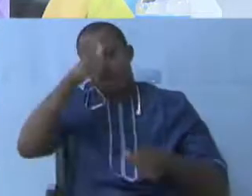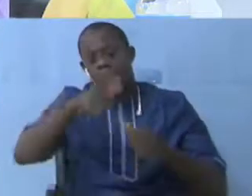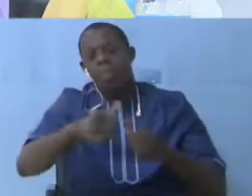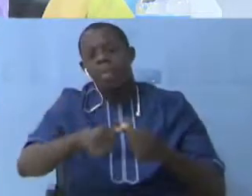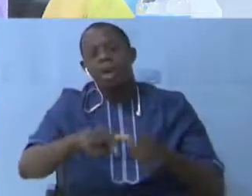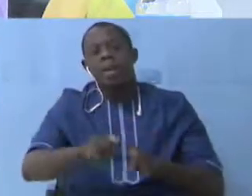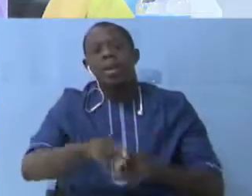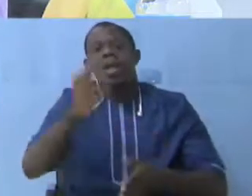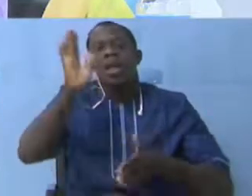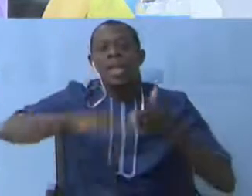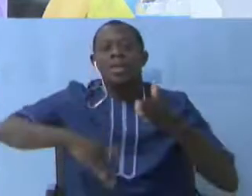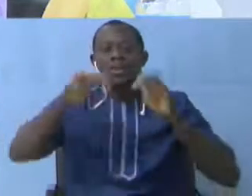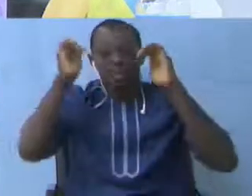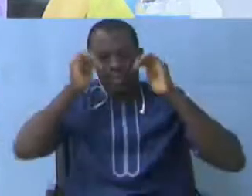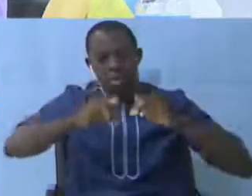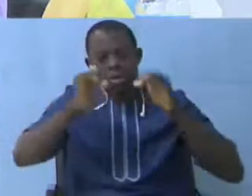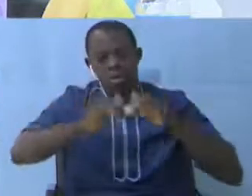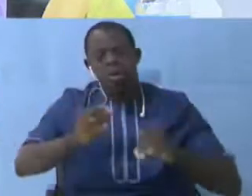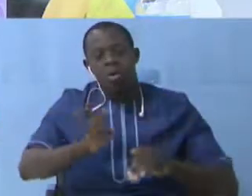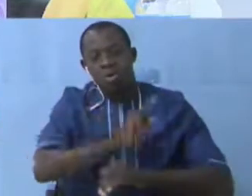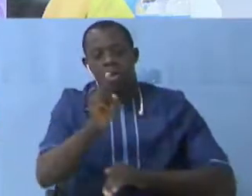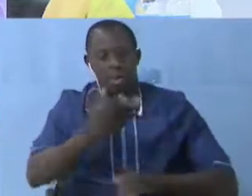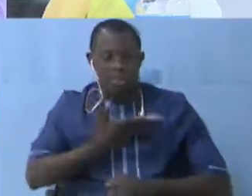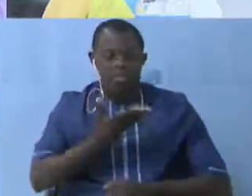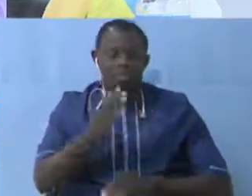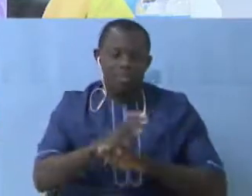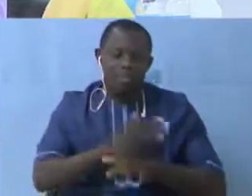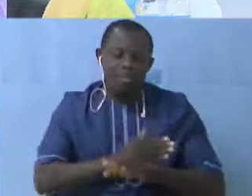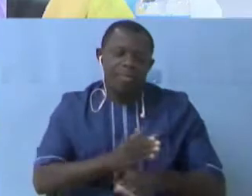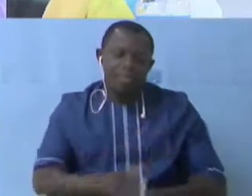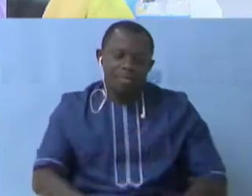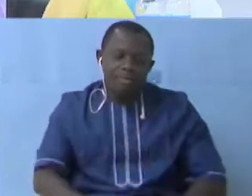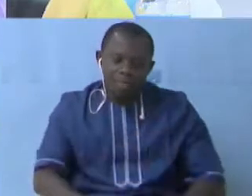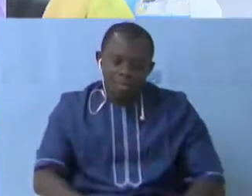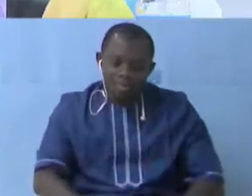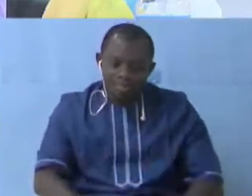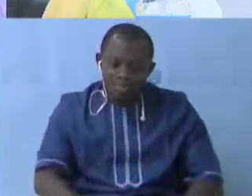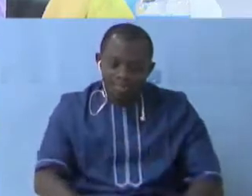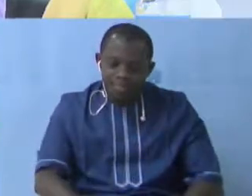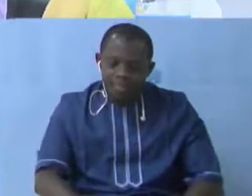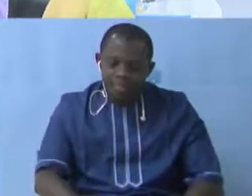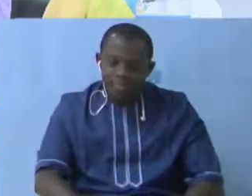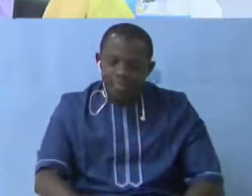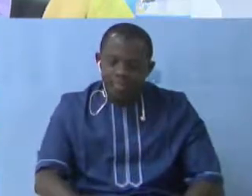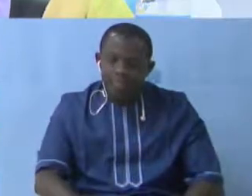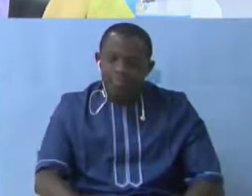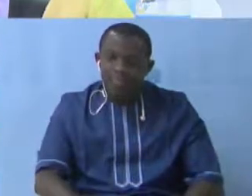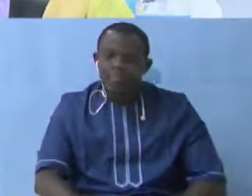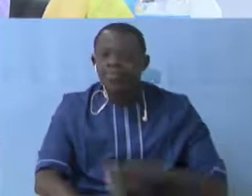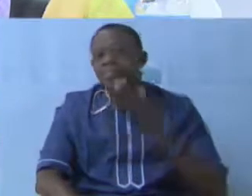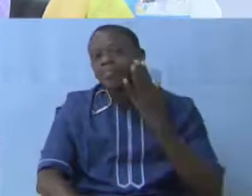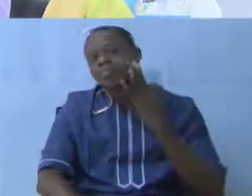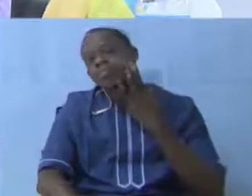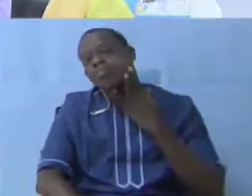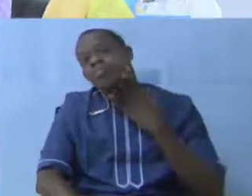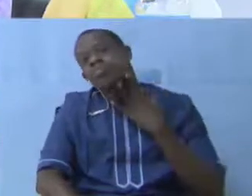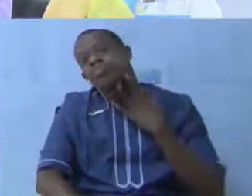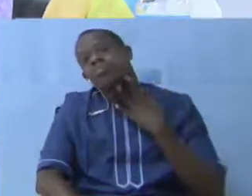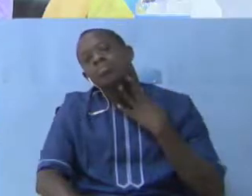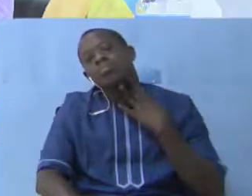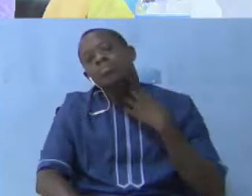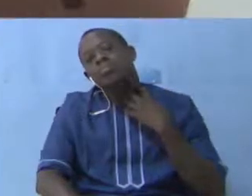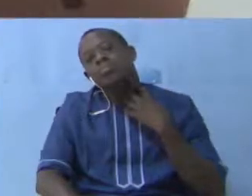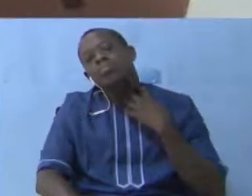we had on the case. Loolu daal laa mën a fàttaliku nag ci li mujj ci case yooyu. Yeah.